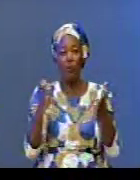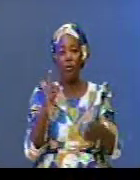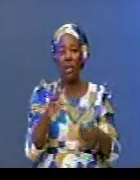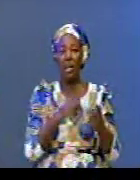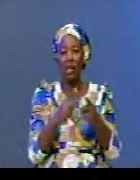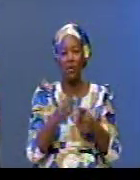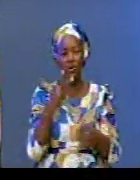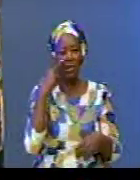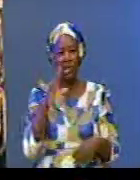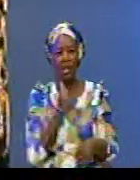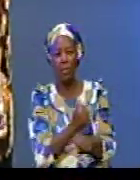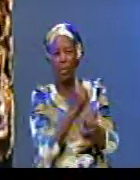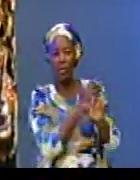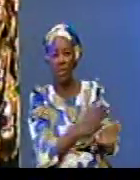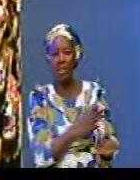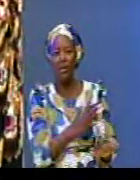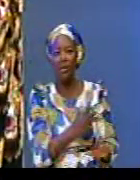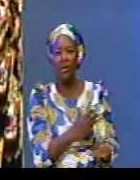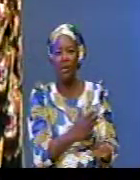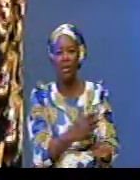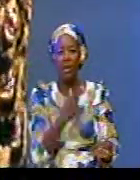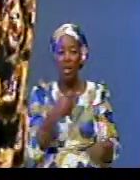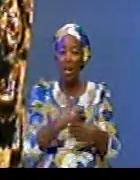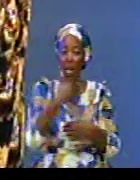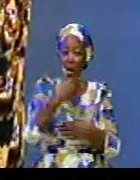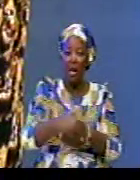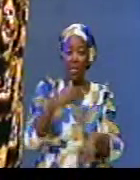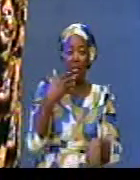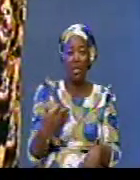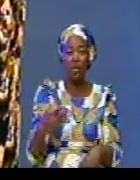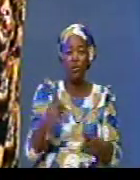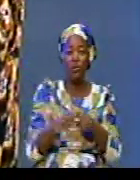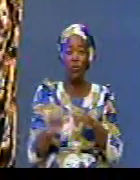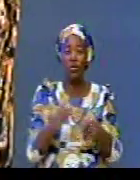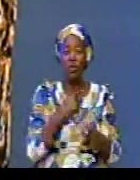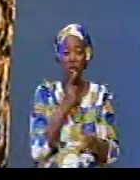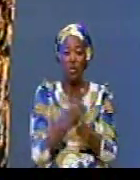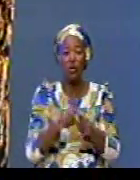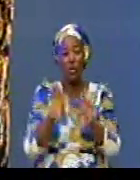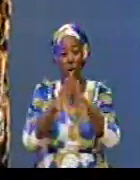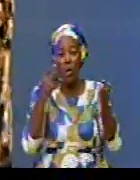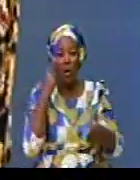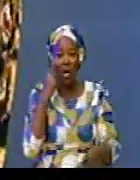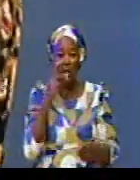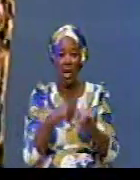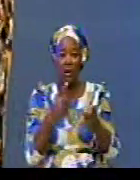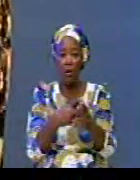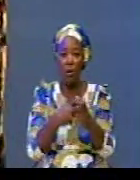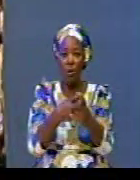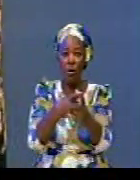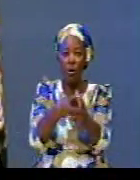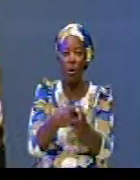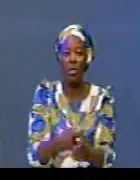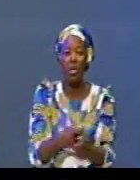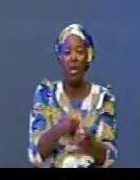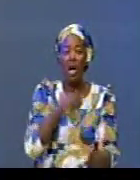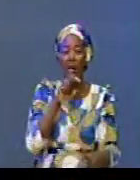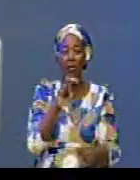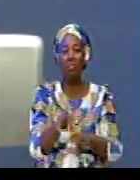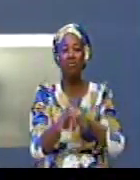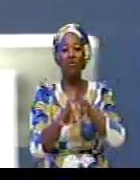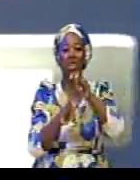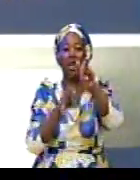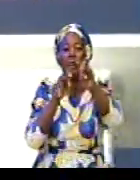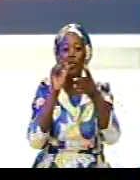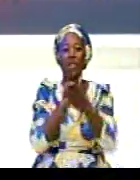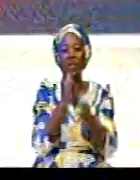place. Your eyes are open, and there you see the mountain. The next thing to do, open